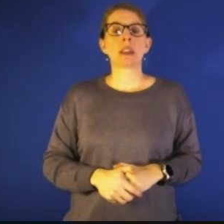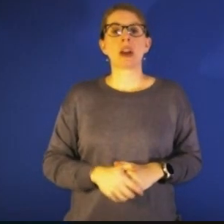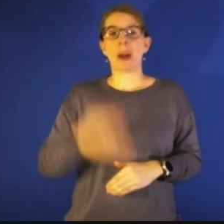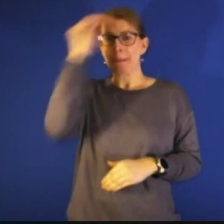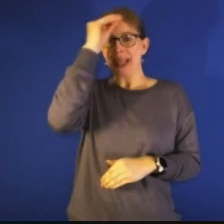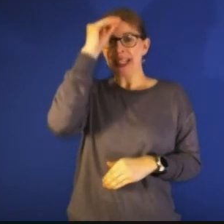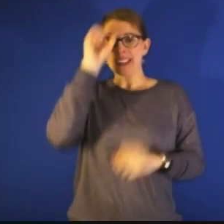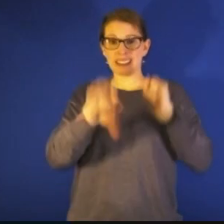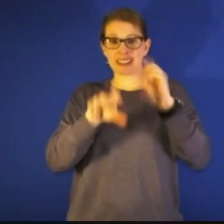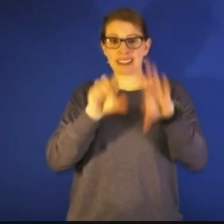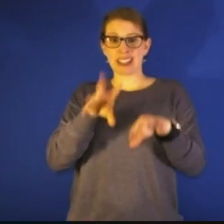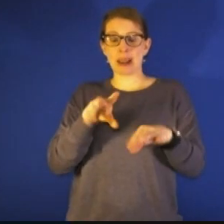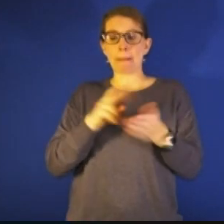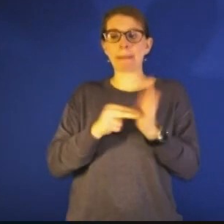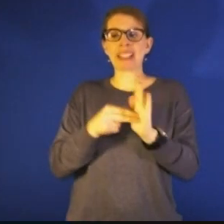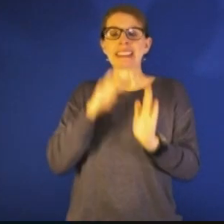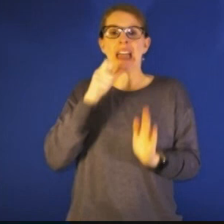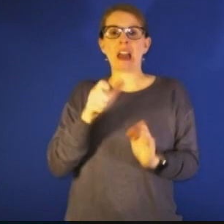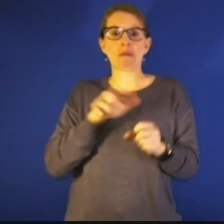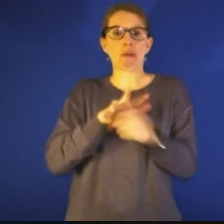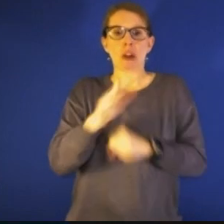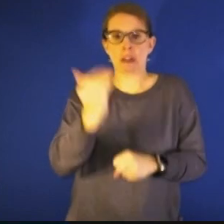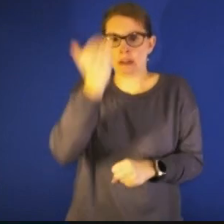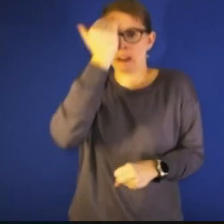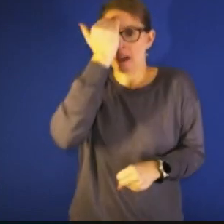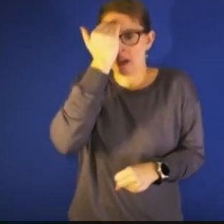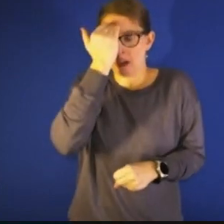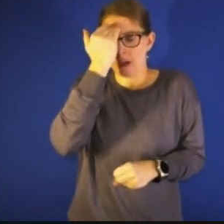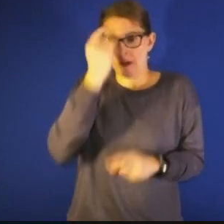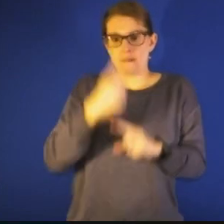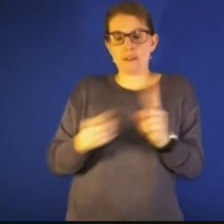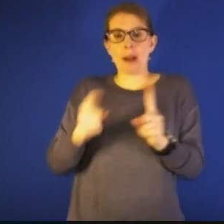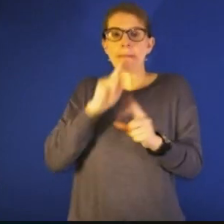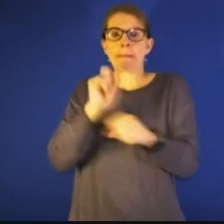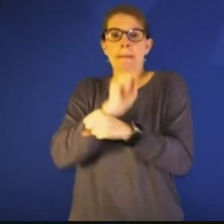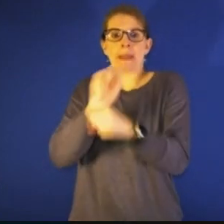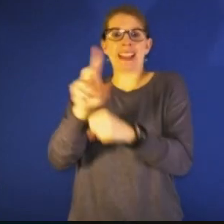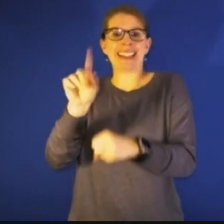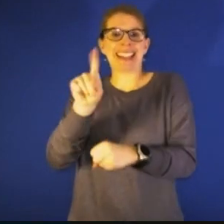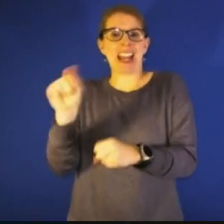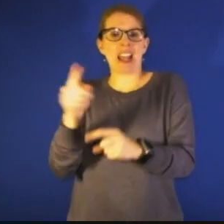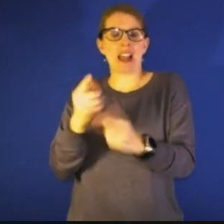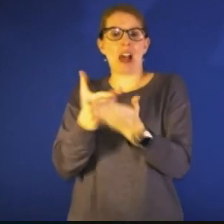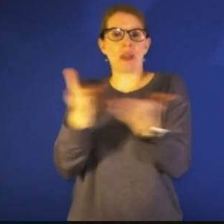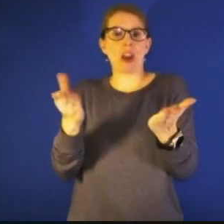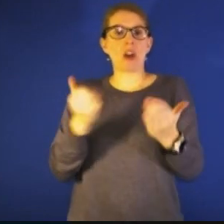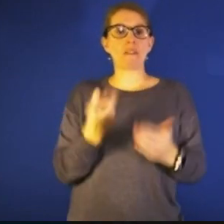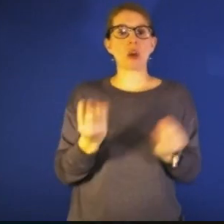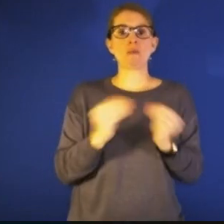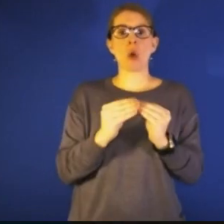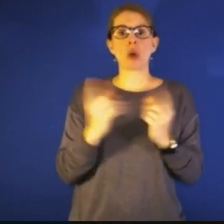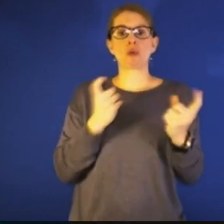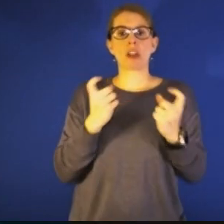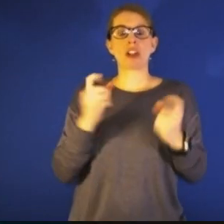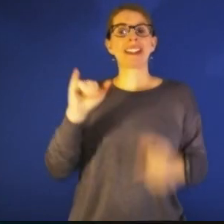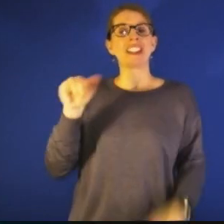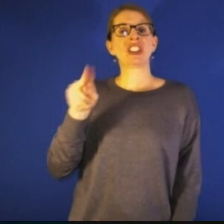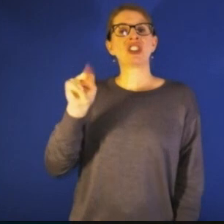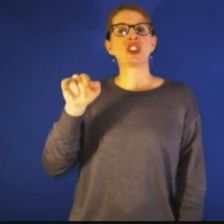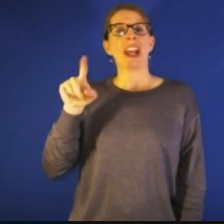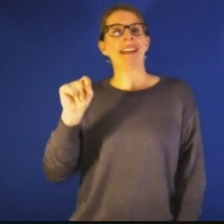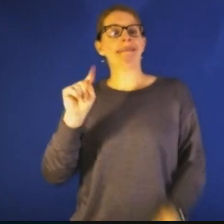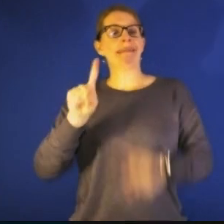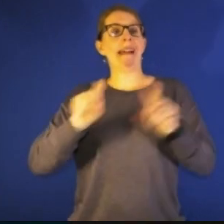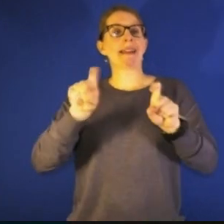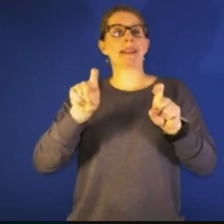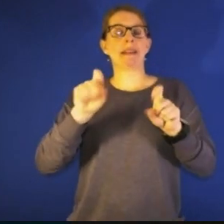fully informed from the actual reality, the actual data that's out there. Couple more questions, and on that note, Janet is asking, with all of the staff